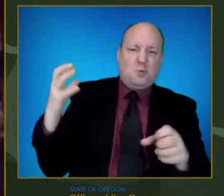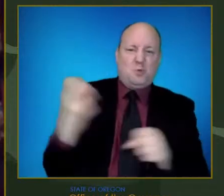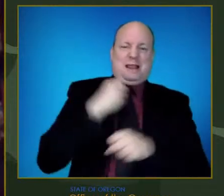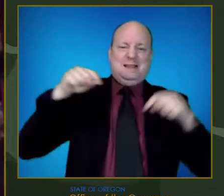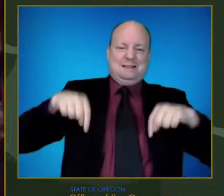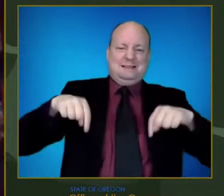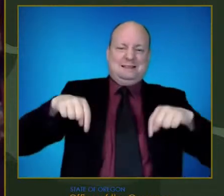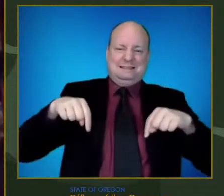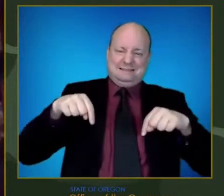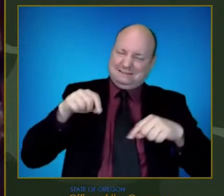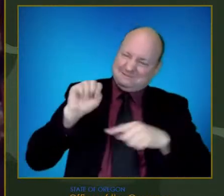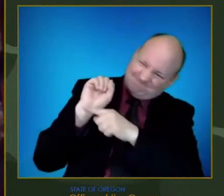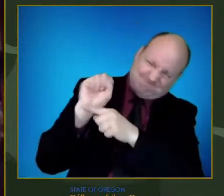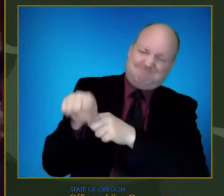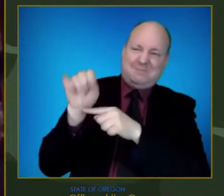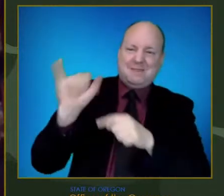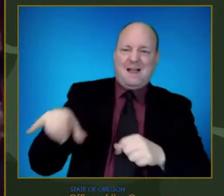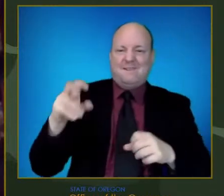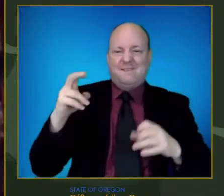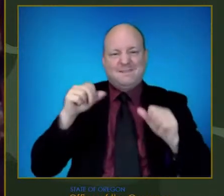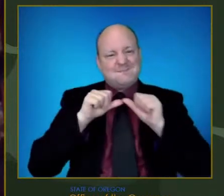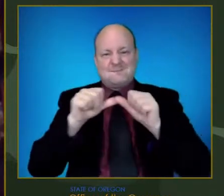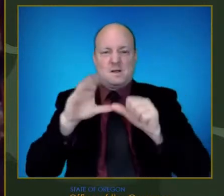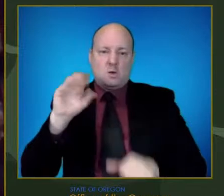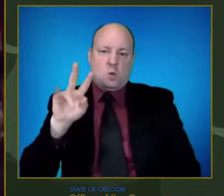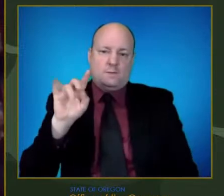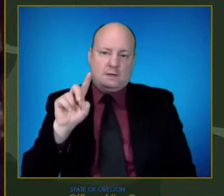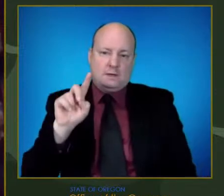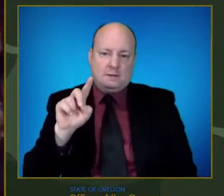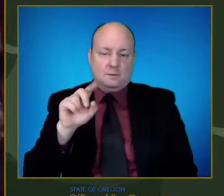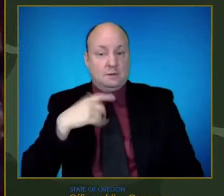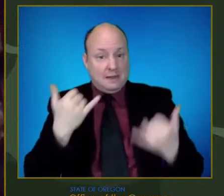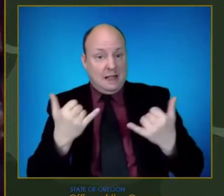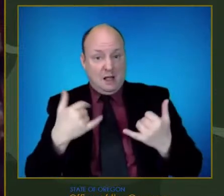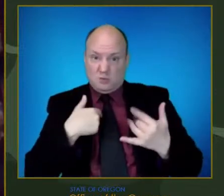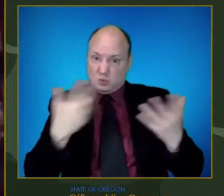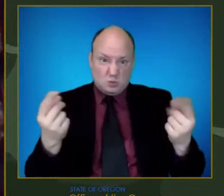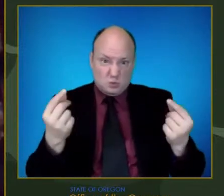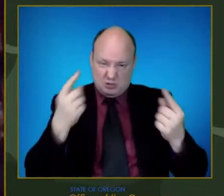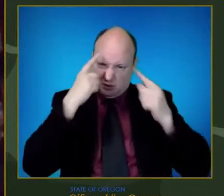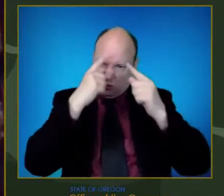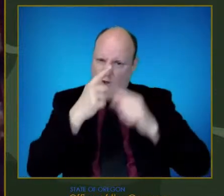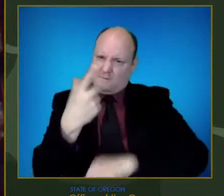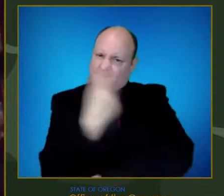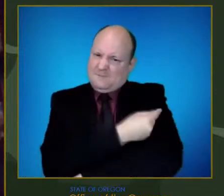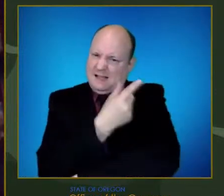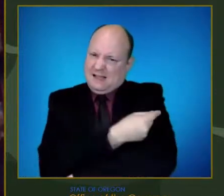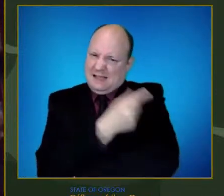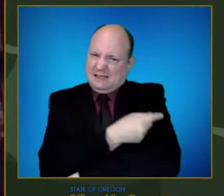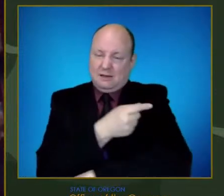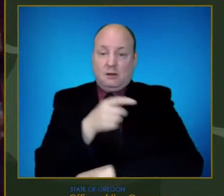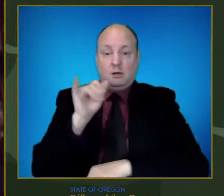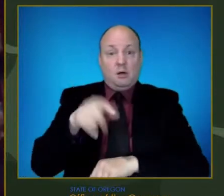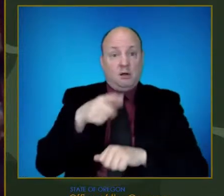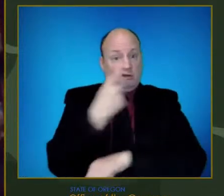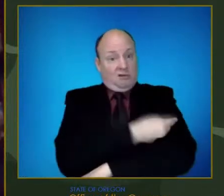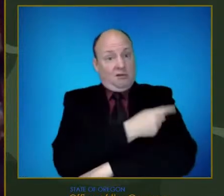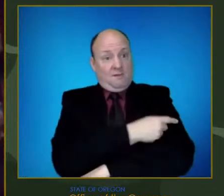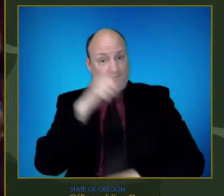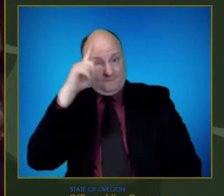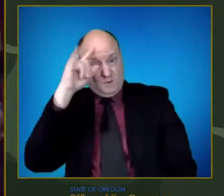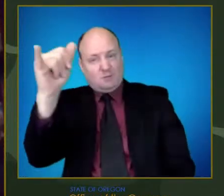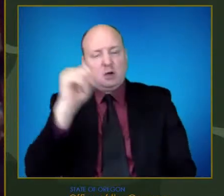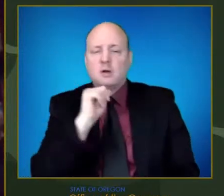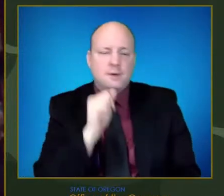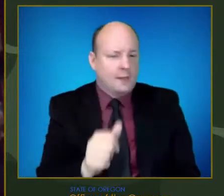we offer vaccines to all adults and not forever. It's tempting as we move closer to the finish line to fall away from the